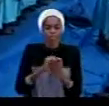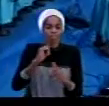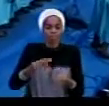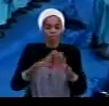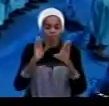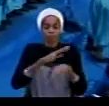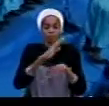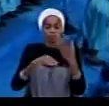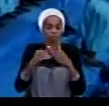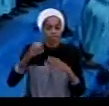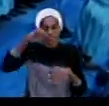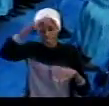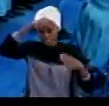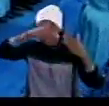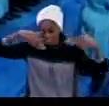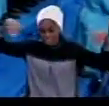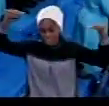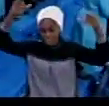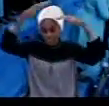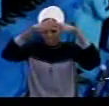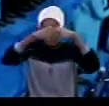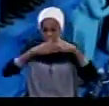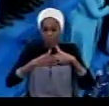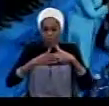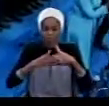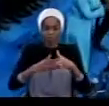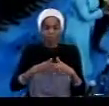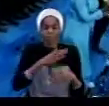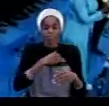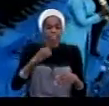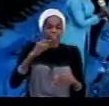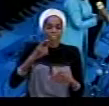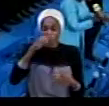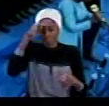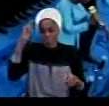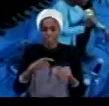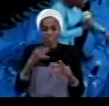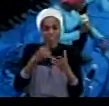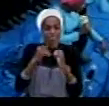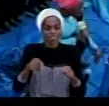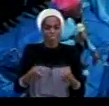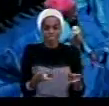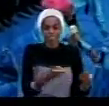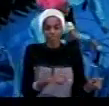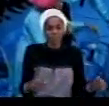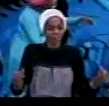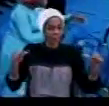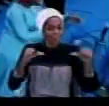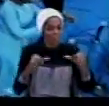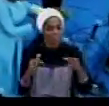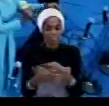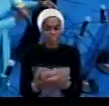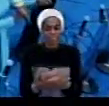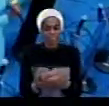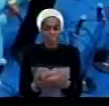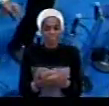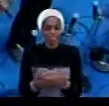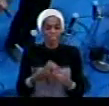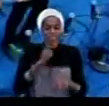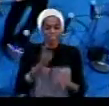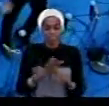he'll open all of heaven, and brother, his will be this very day.